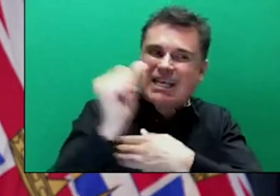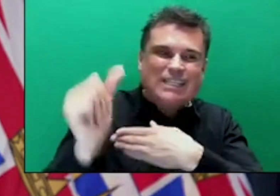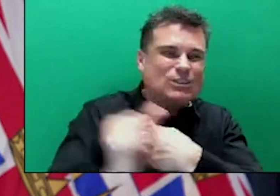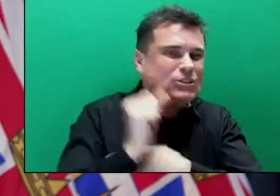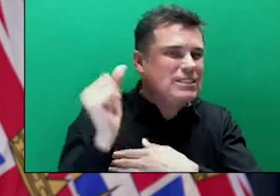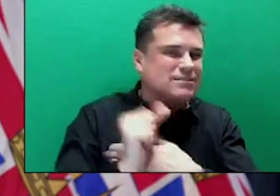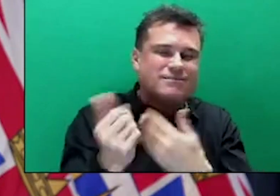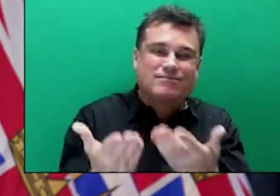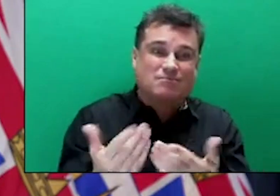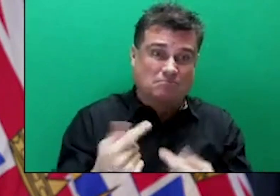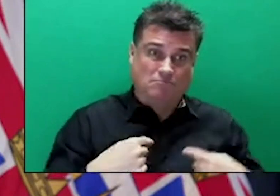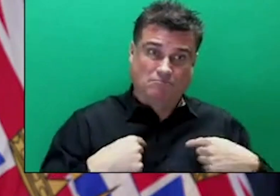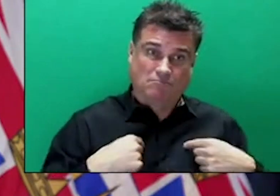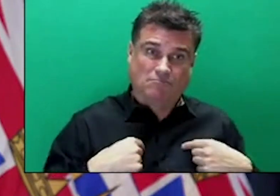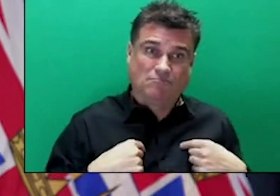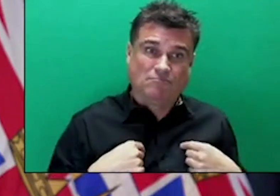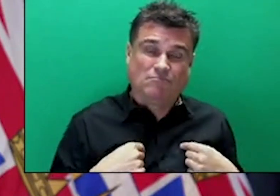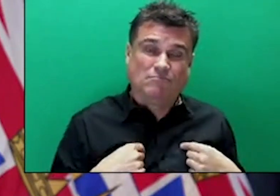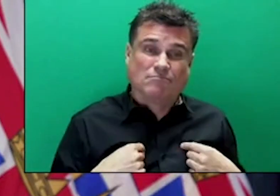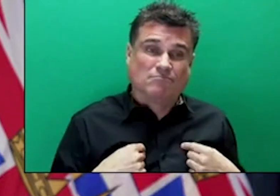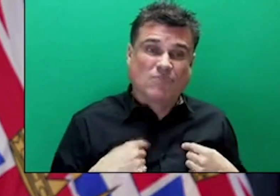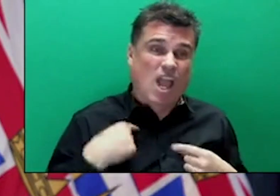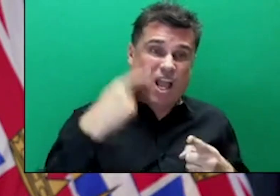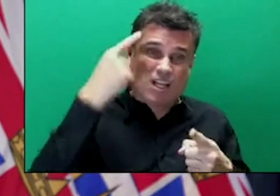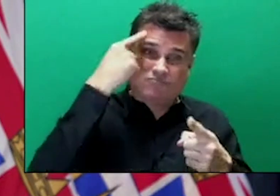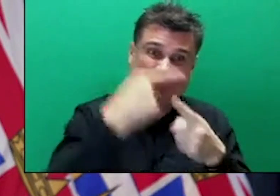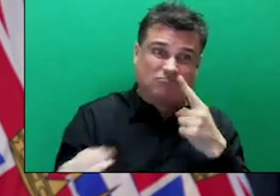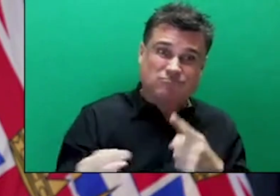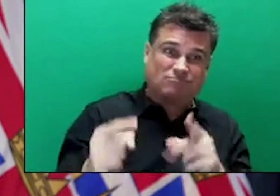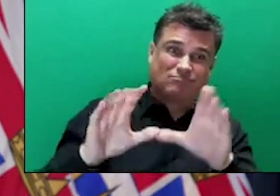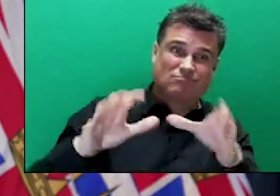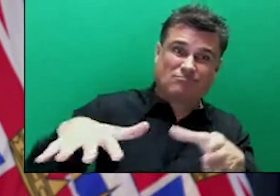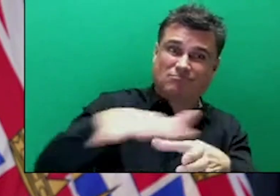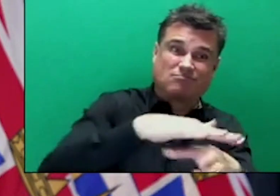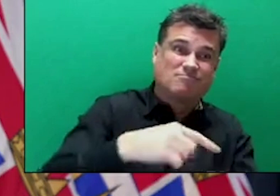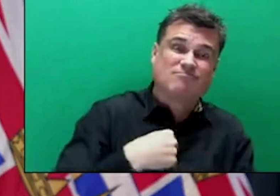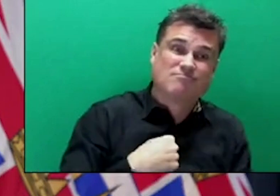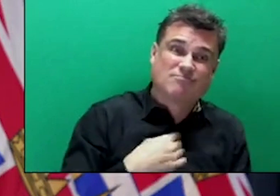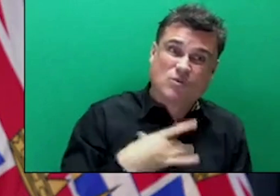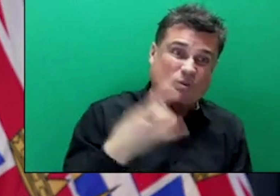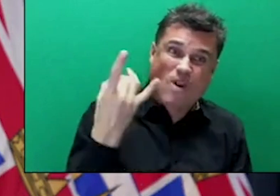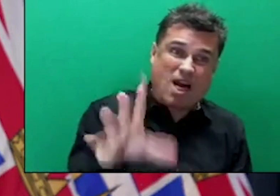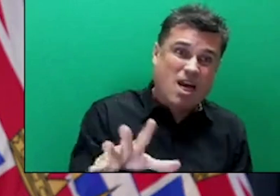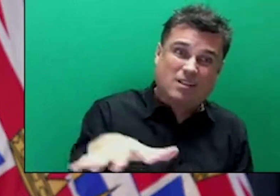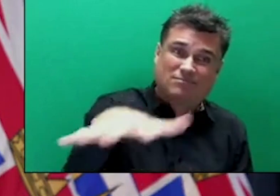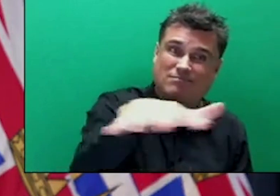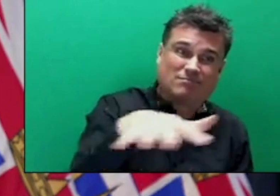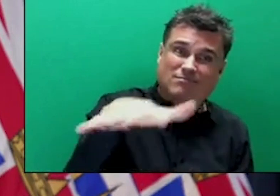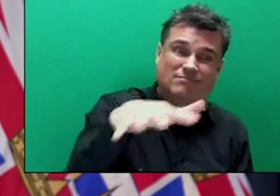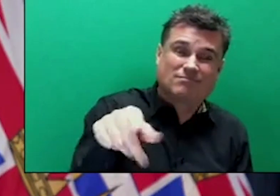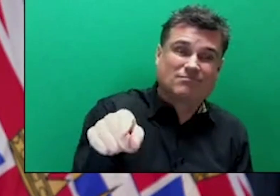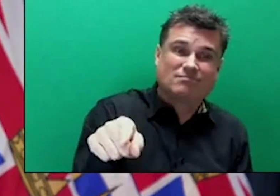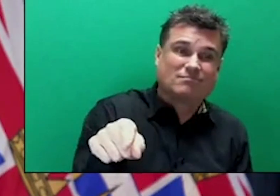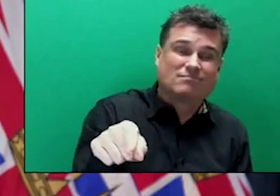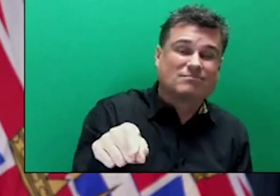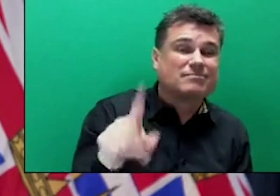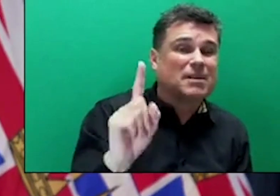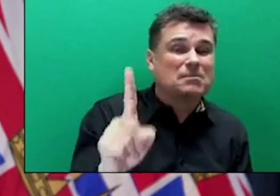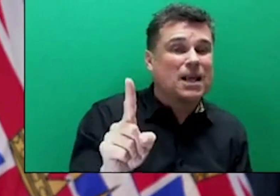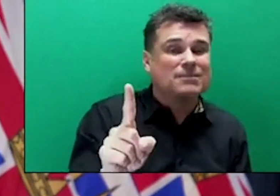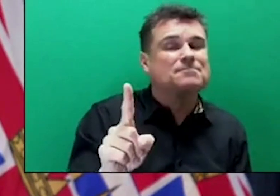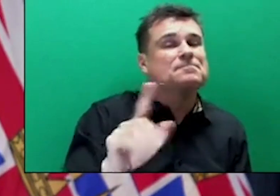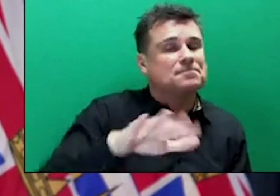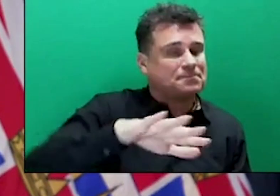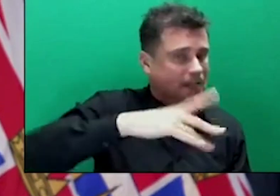and I think the other thing we're seeing is that most people are, again, doing the right thing, recognizing that my